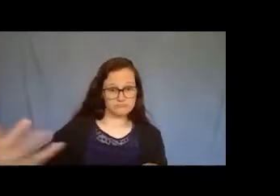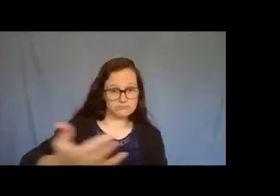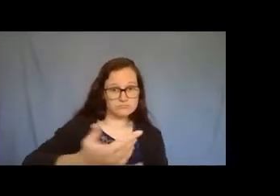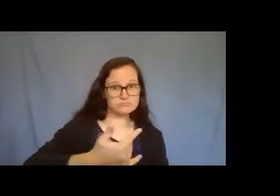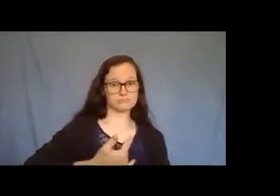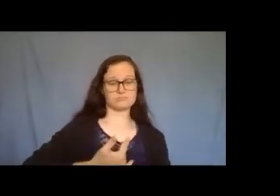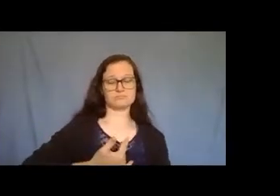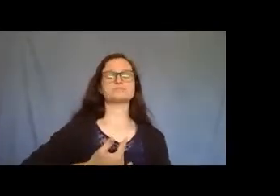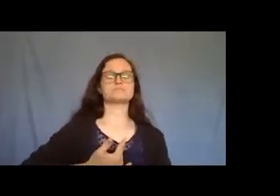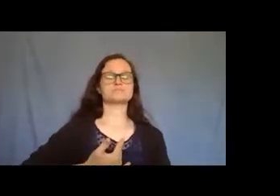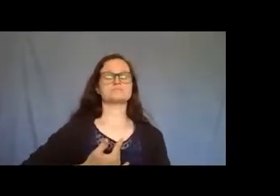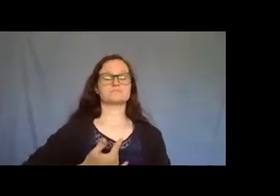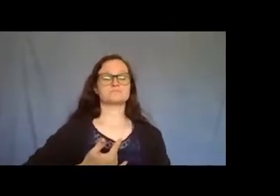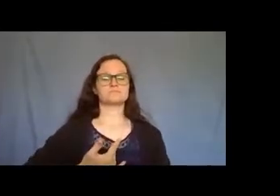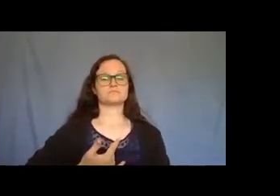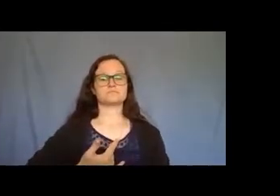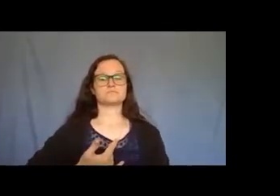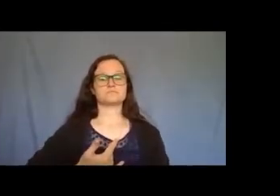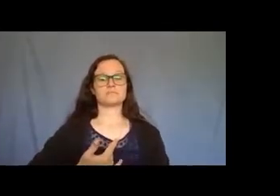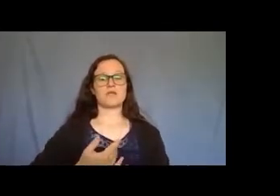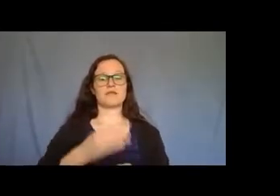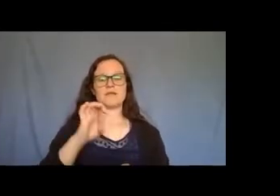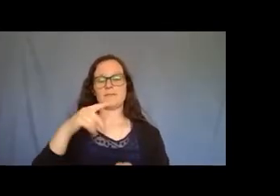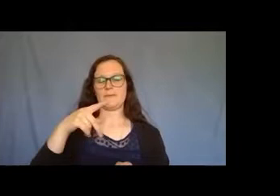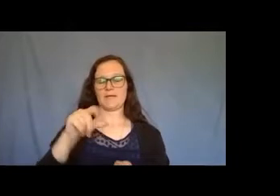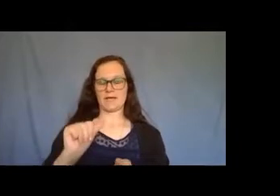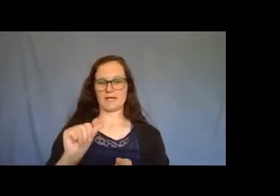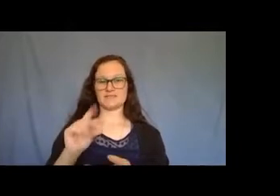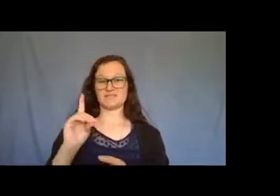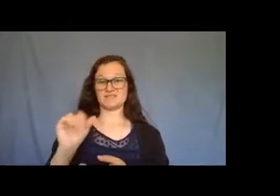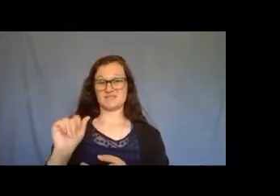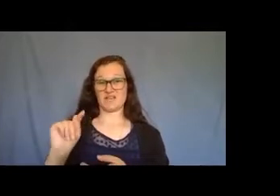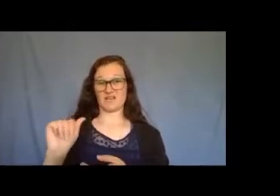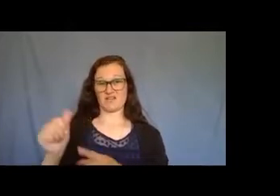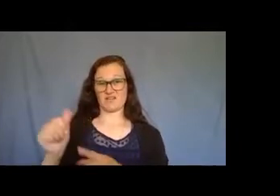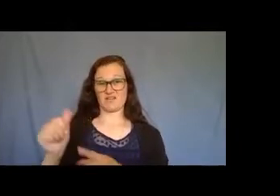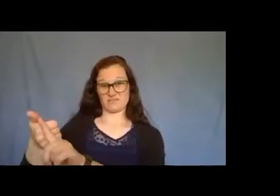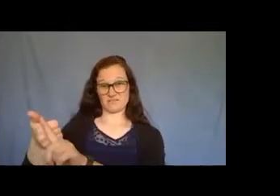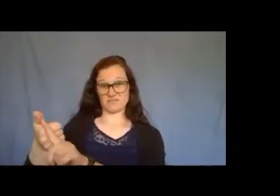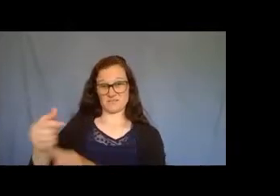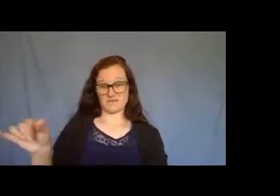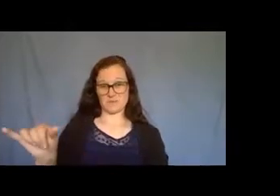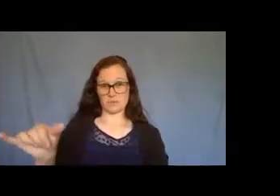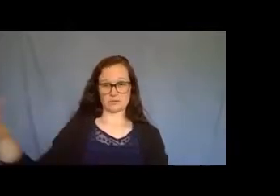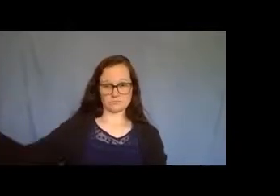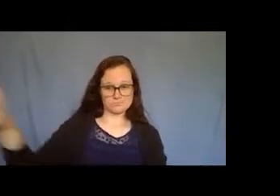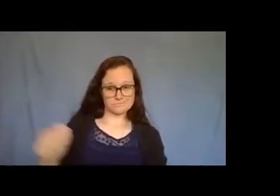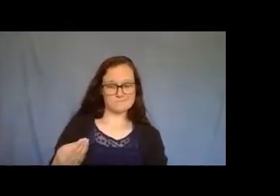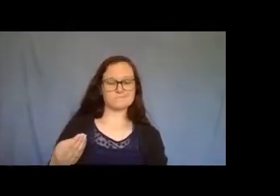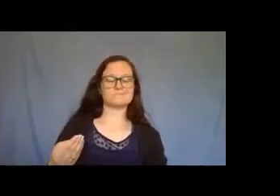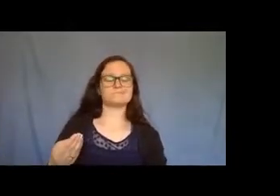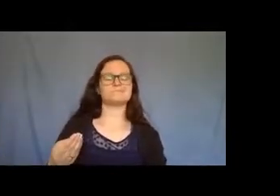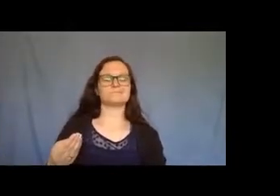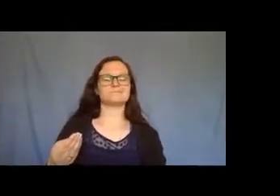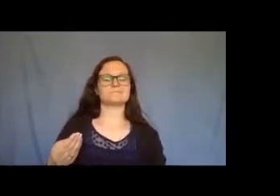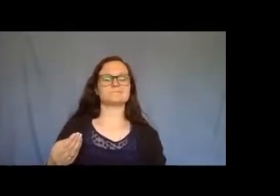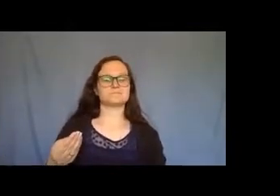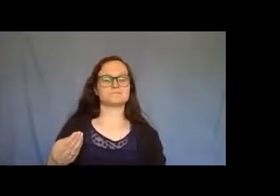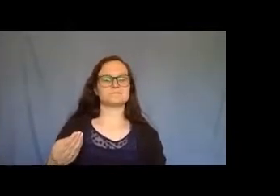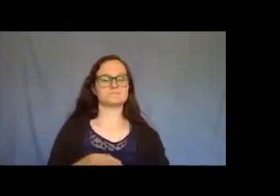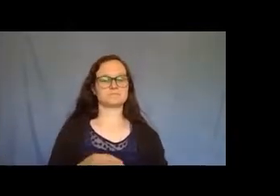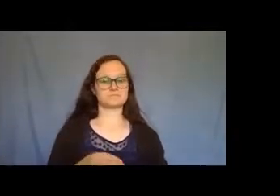more recent data from EPA Region 8, USGS, and also the National Park Service did some data collection in